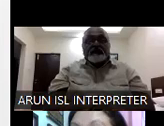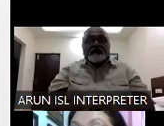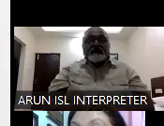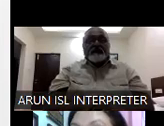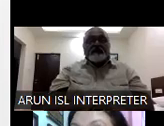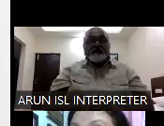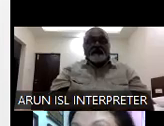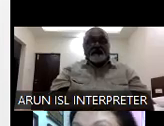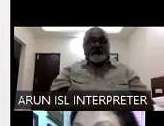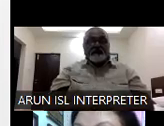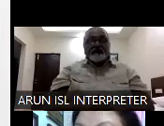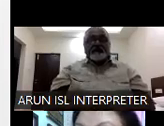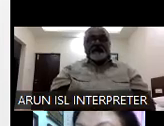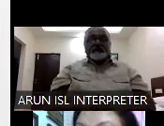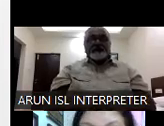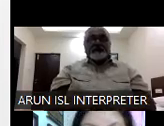Gram Sabha.